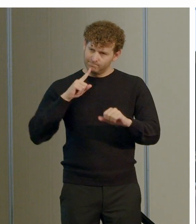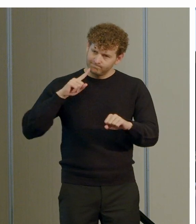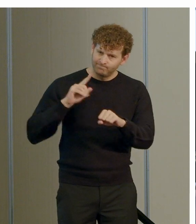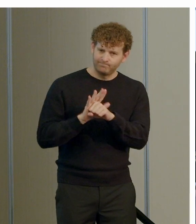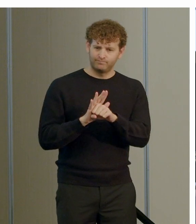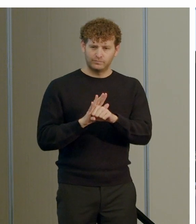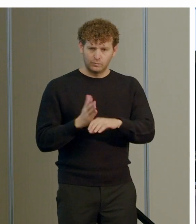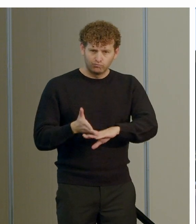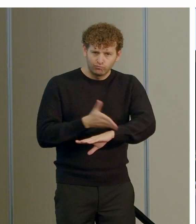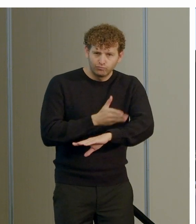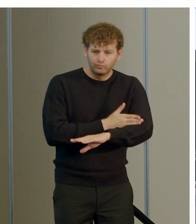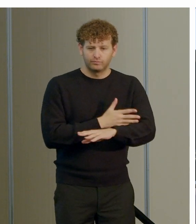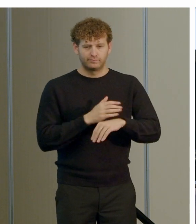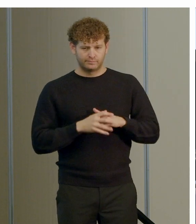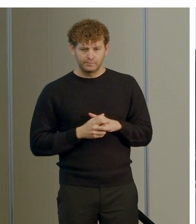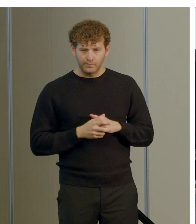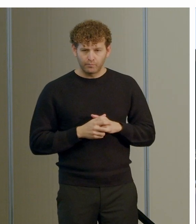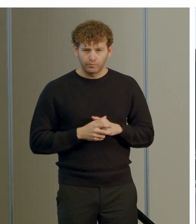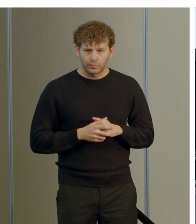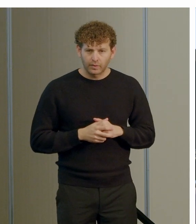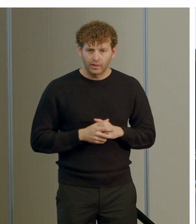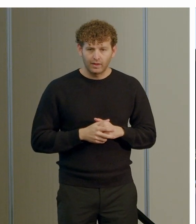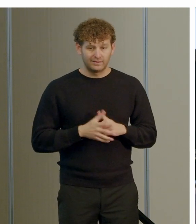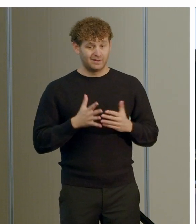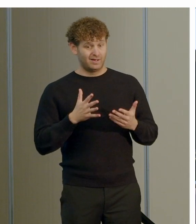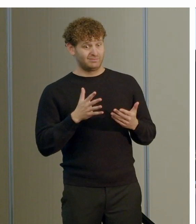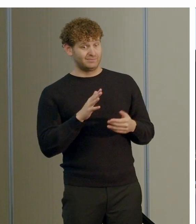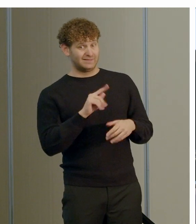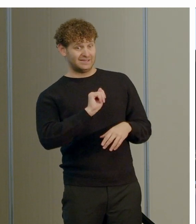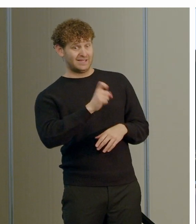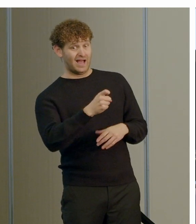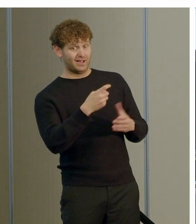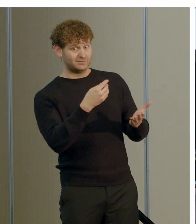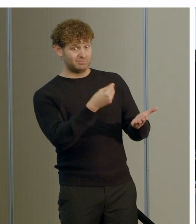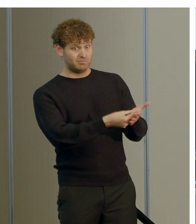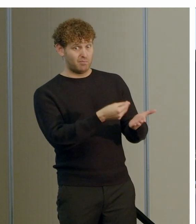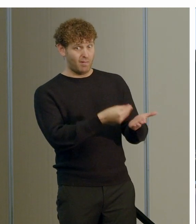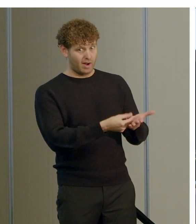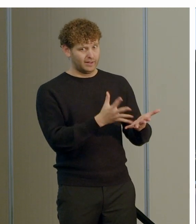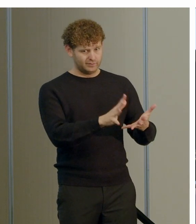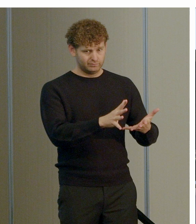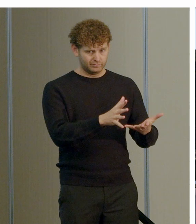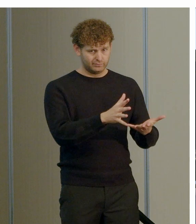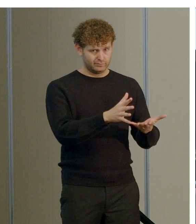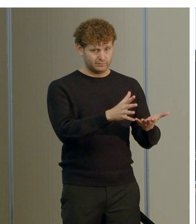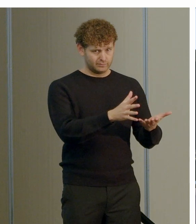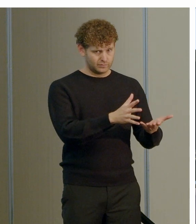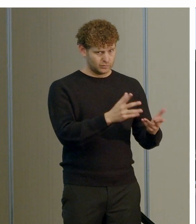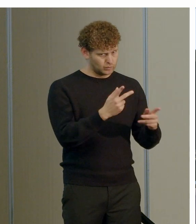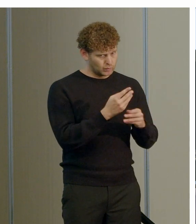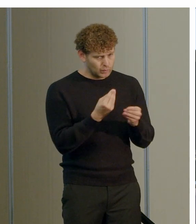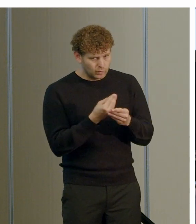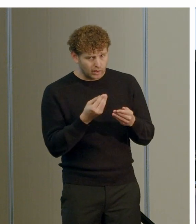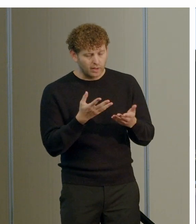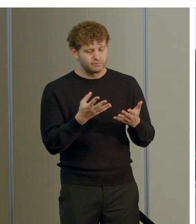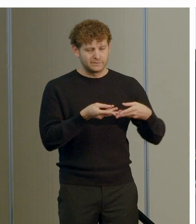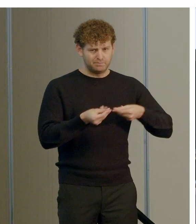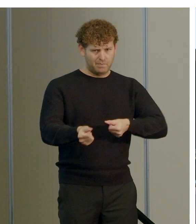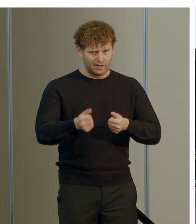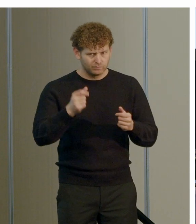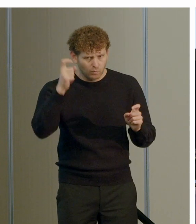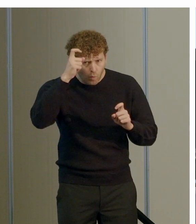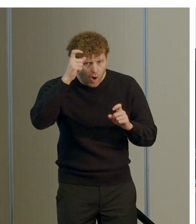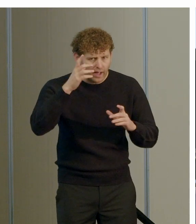taxpayer dollar, because that is what it's about. Do it as efficiently and effectively as possible, and having forums like this help